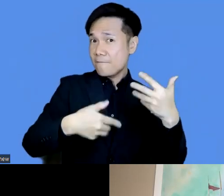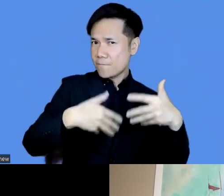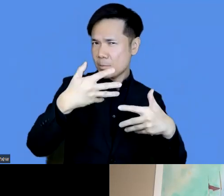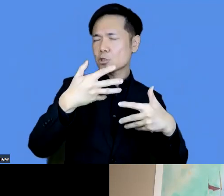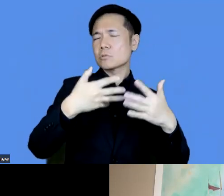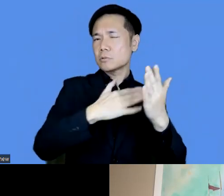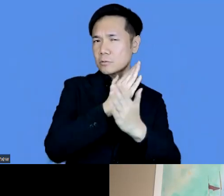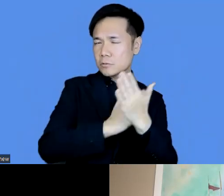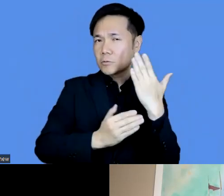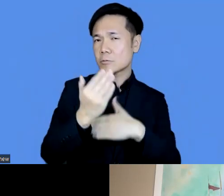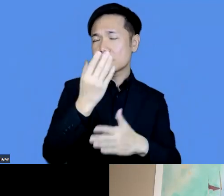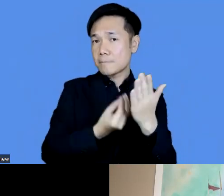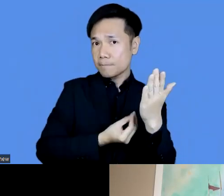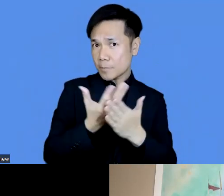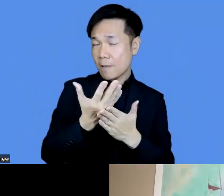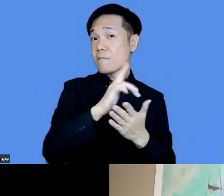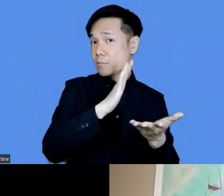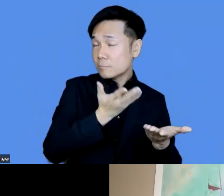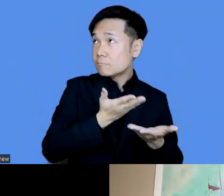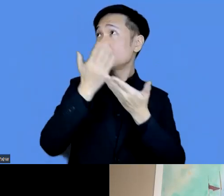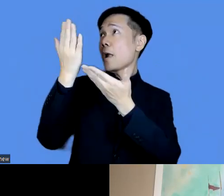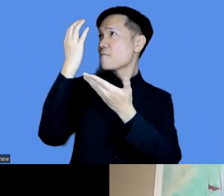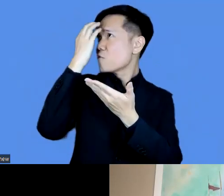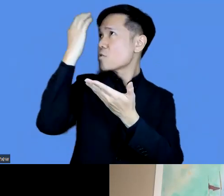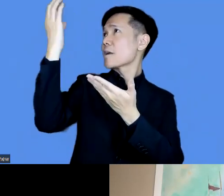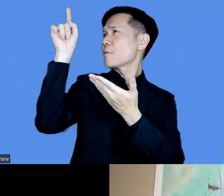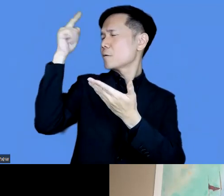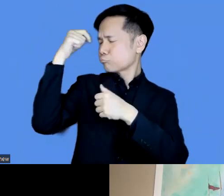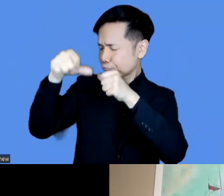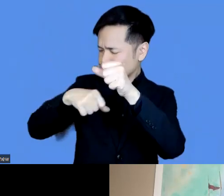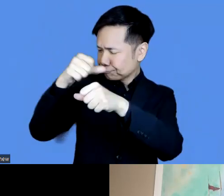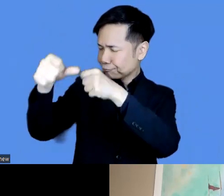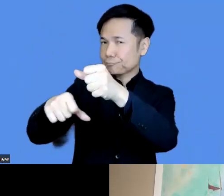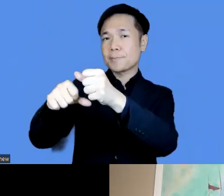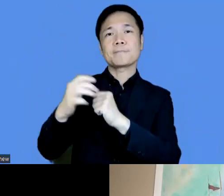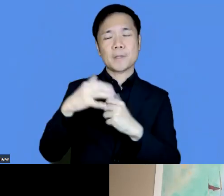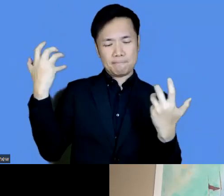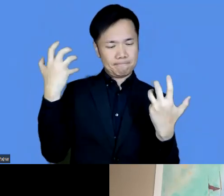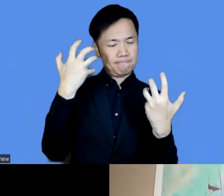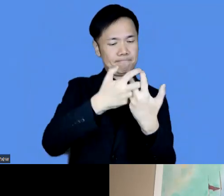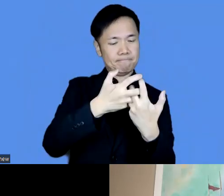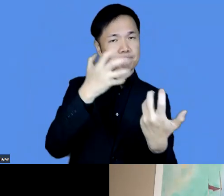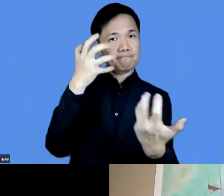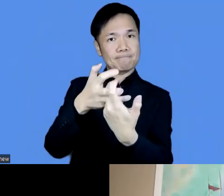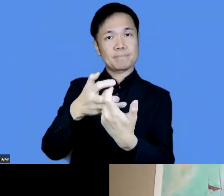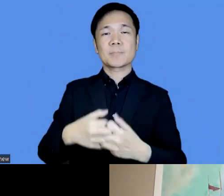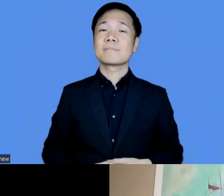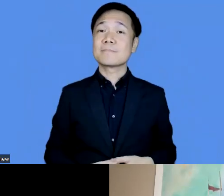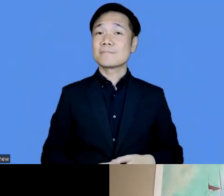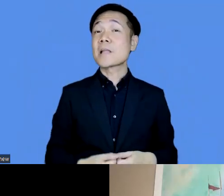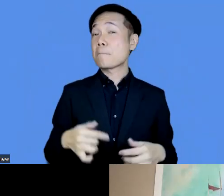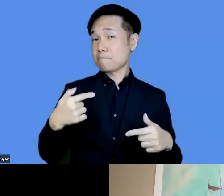for decision-making. That's our experience so far in Kenya. Thank you so much. I'm happy to